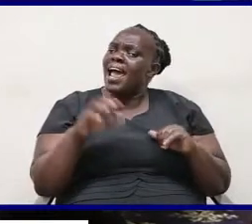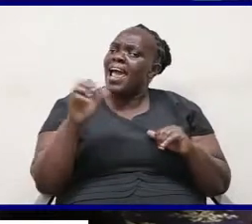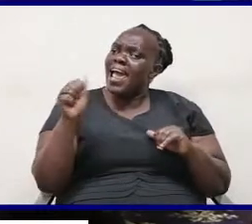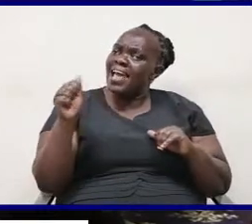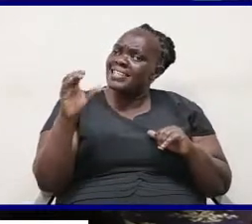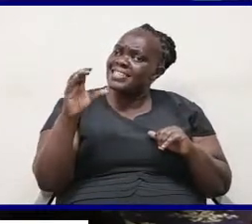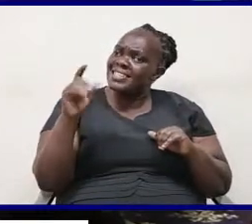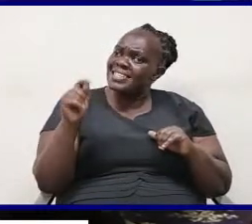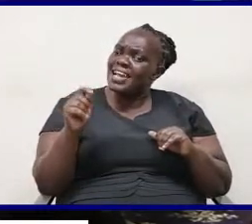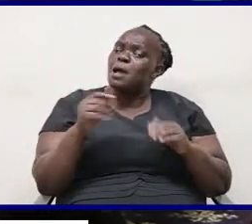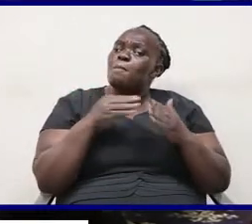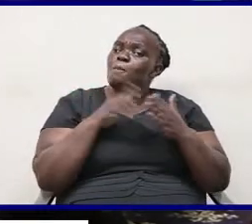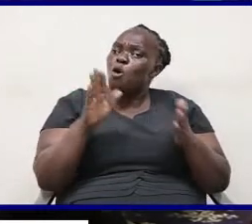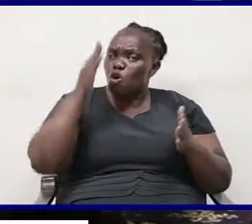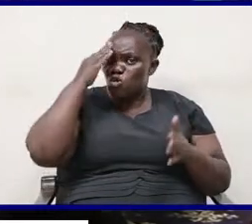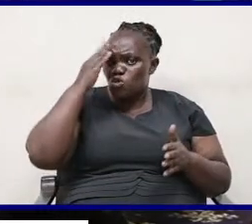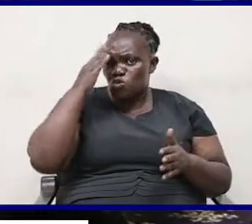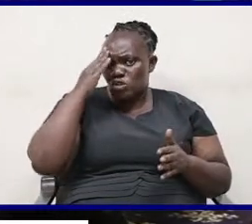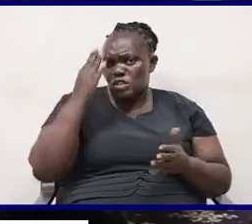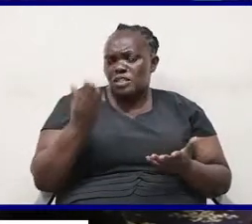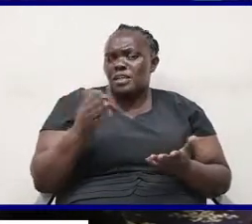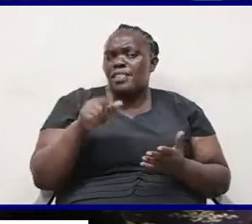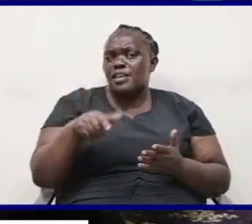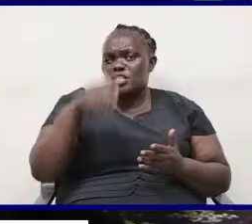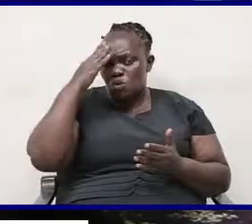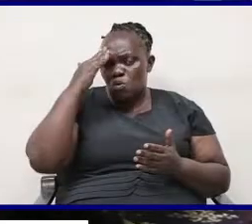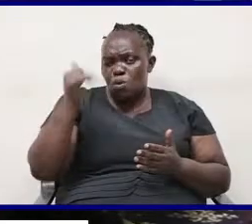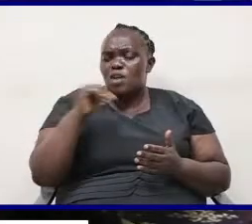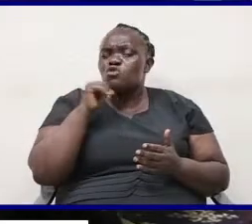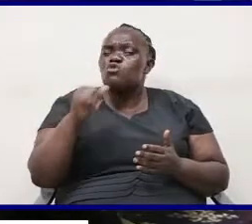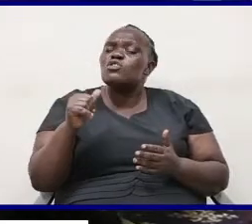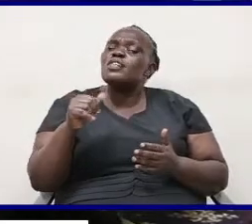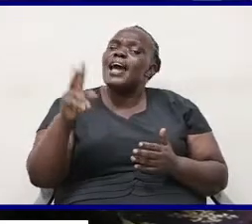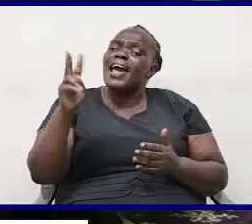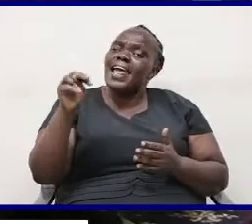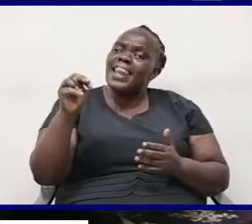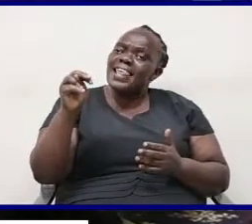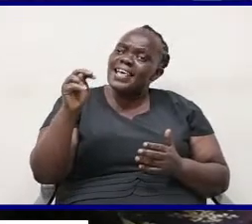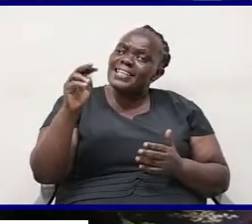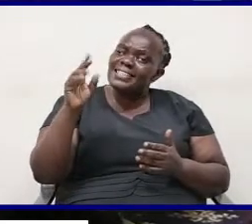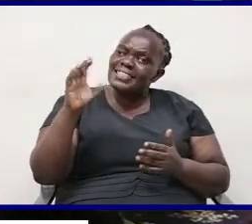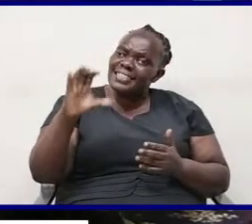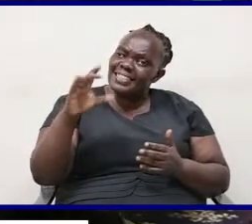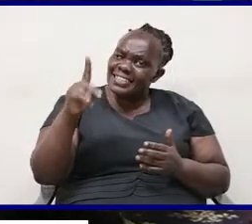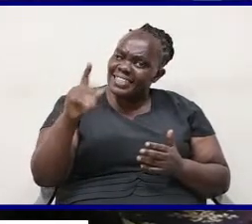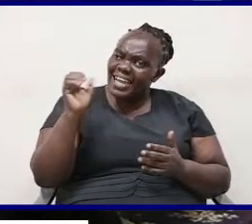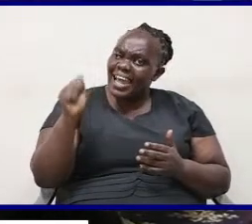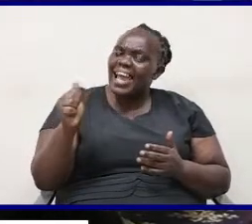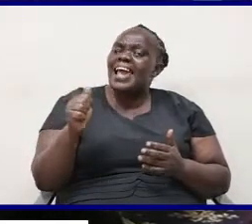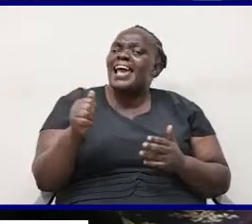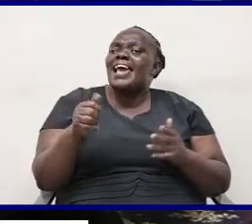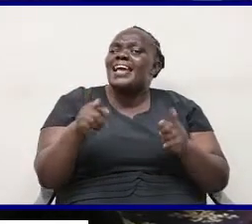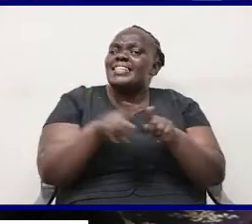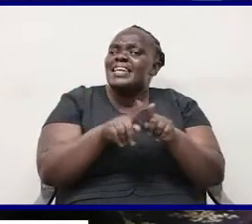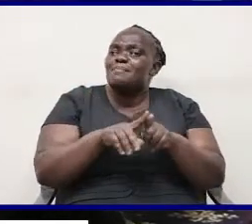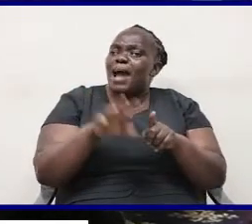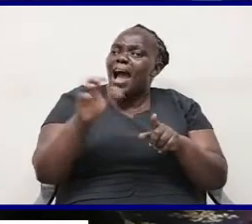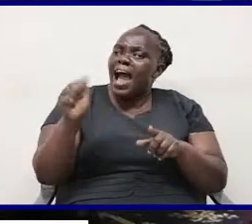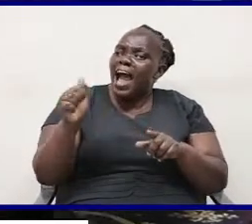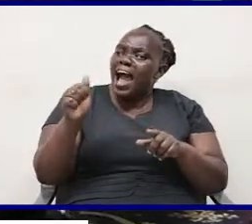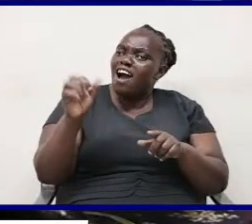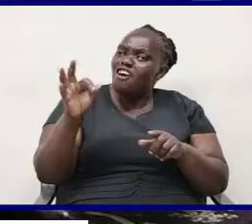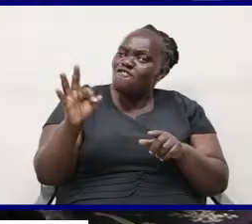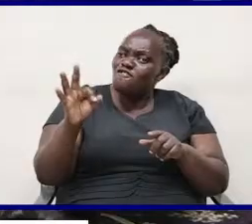AFCTA more palatable. And that's why we are not calling it AFCTA the way it is, because it's a bit hard to pronounce. We say